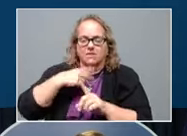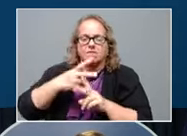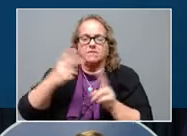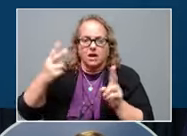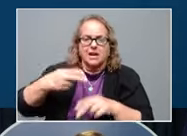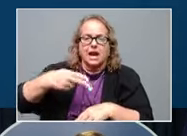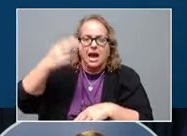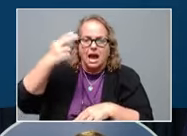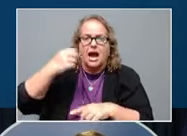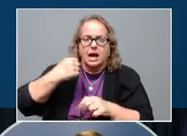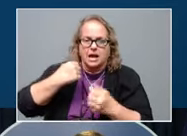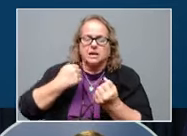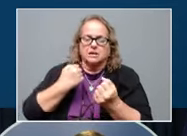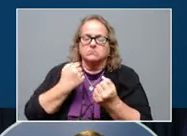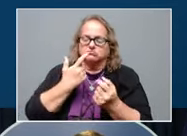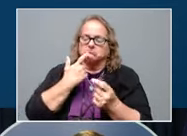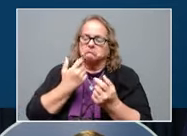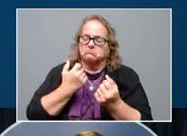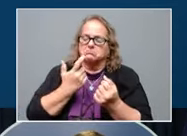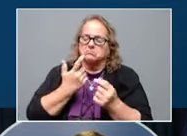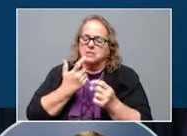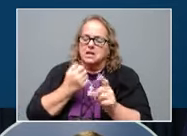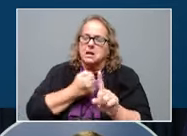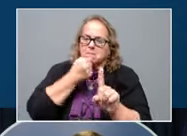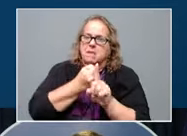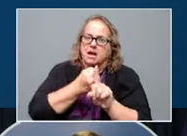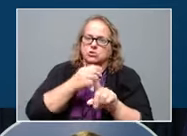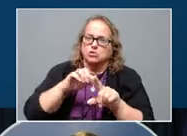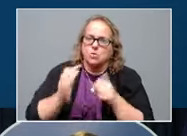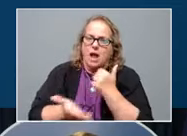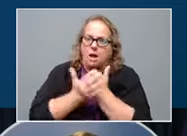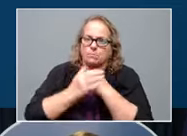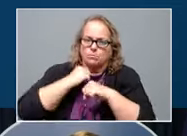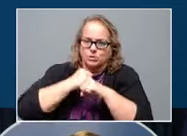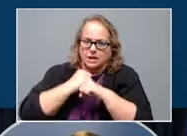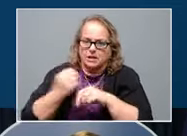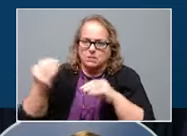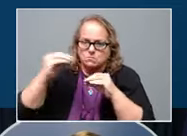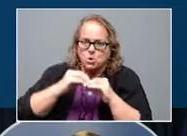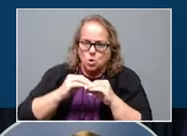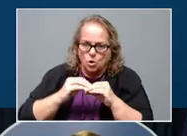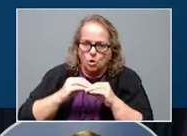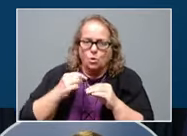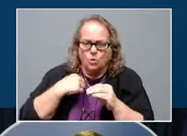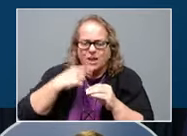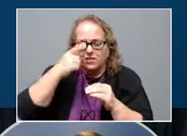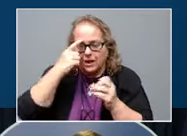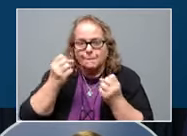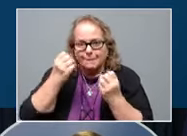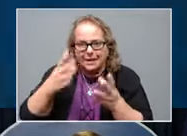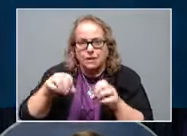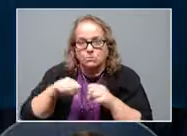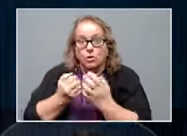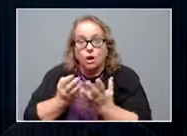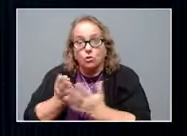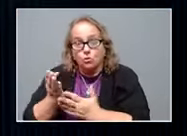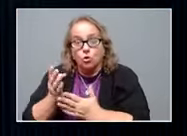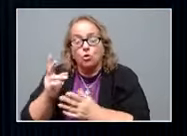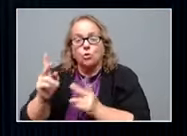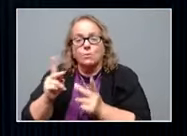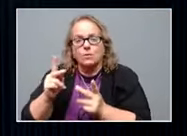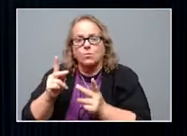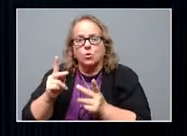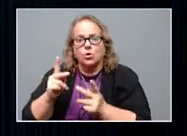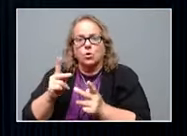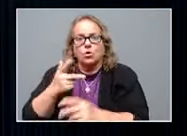that. We think that there are a significant portion of the breakthrough cases where the vaccinated individual ends up passing